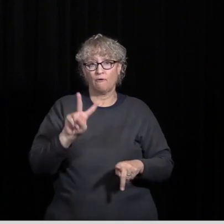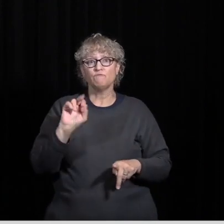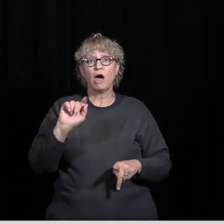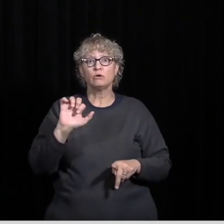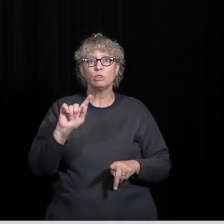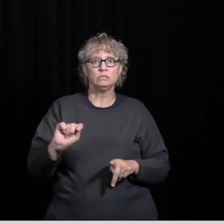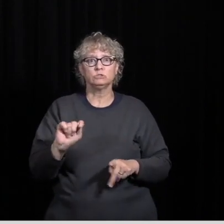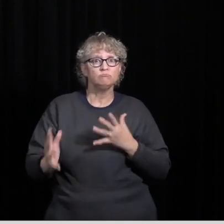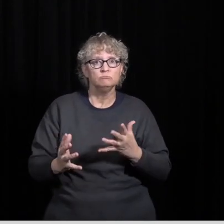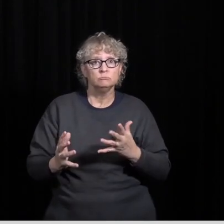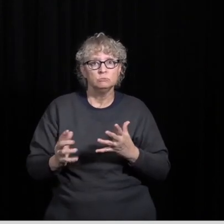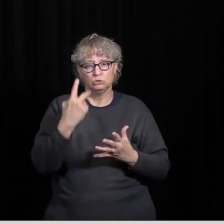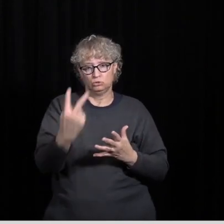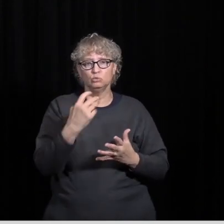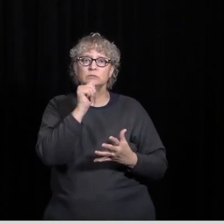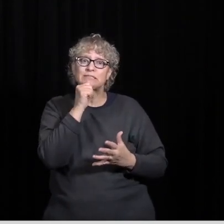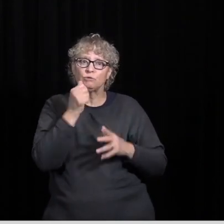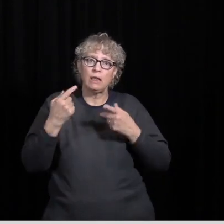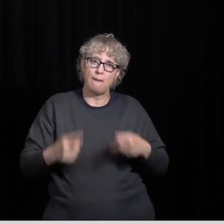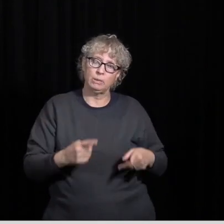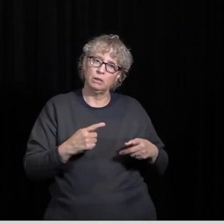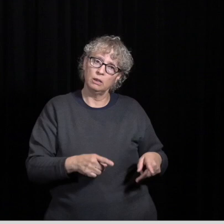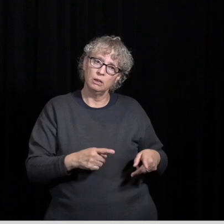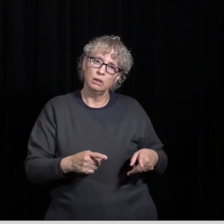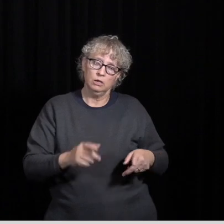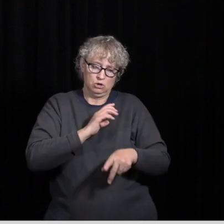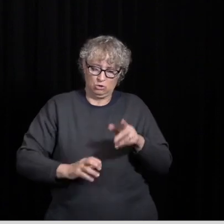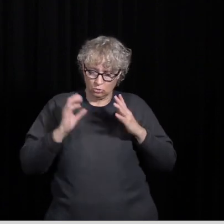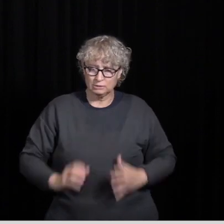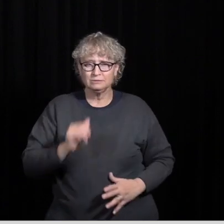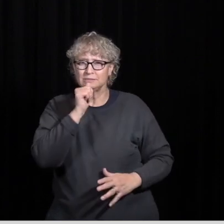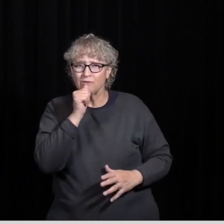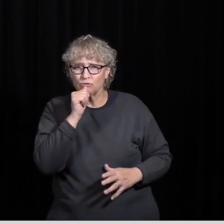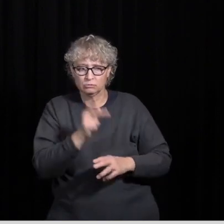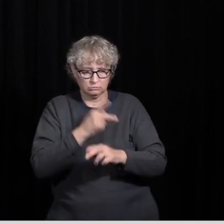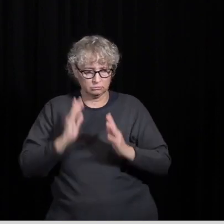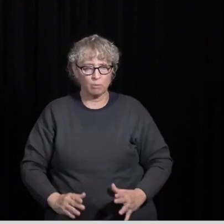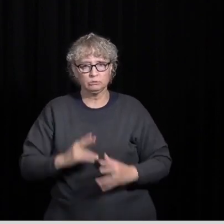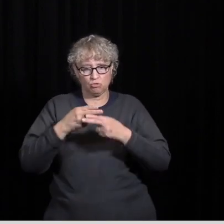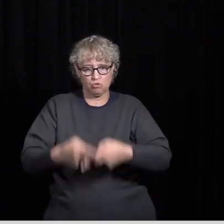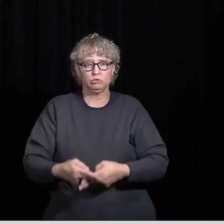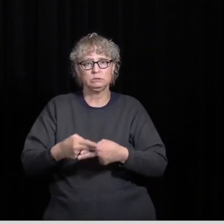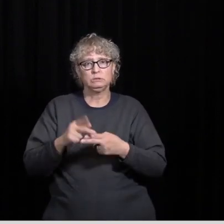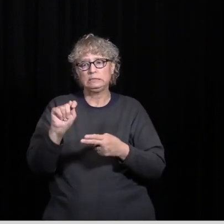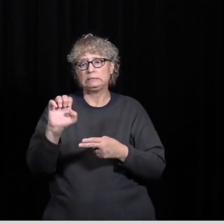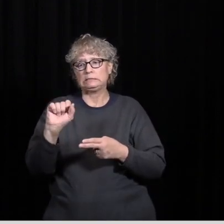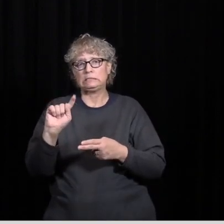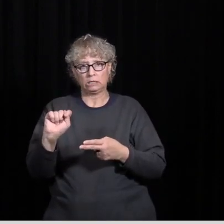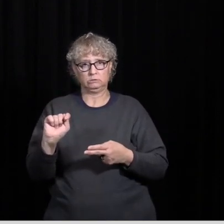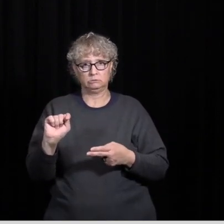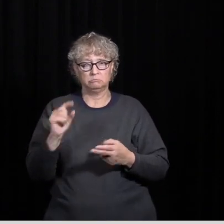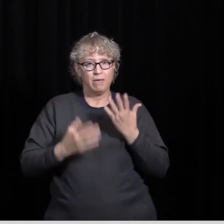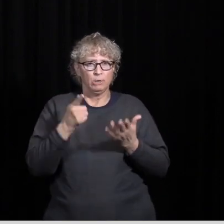kinds of sufferings that are going on. One is the Christian is suffering, and the psalmist calls it a test. So you ever have a hard time